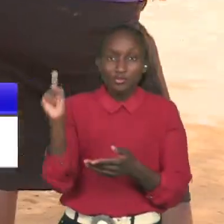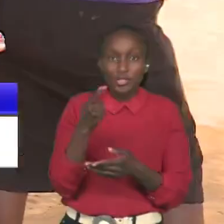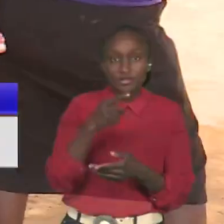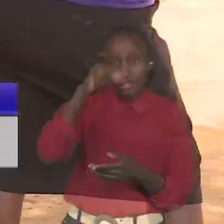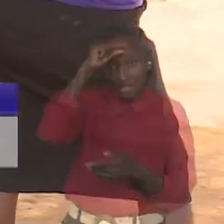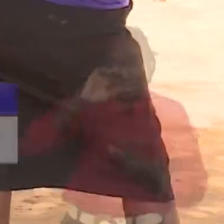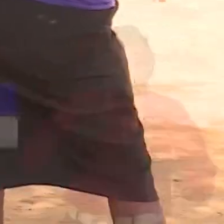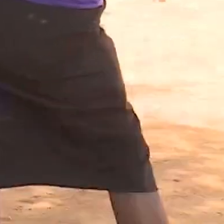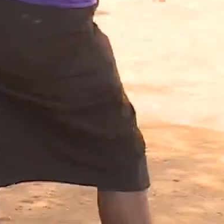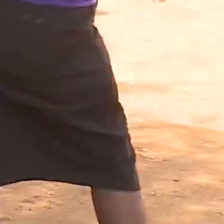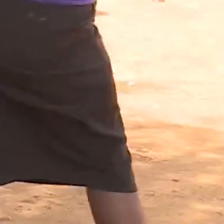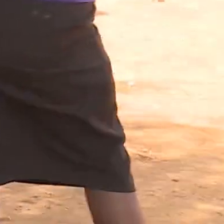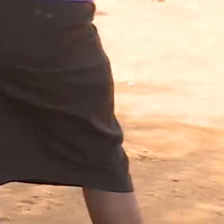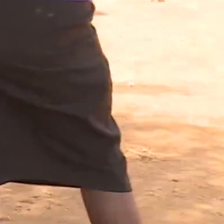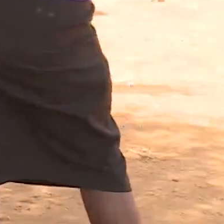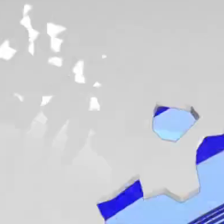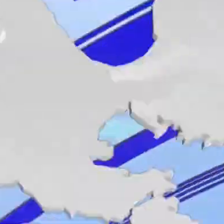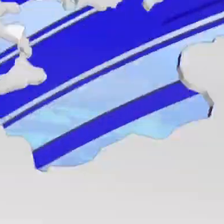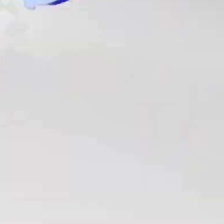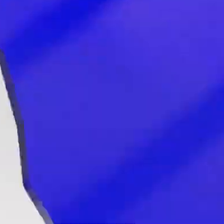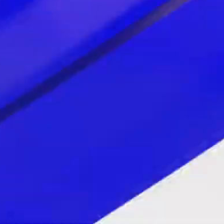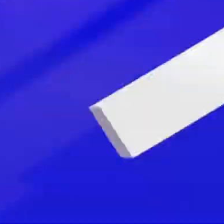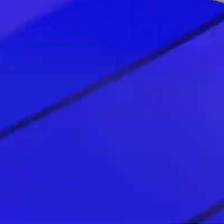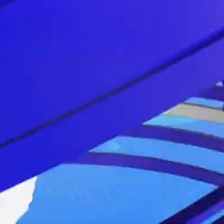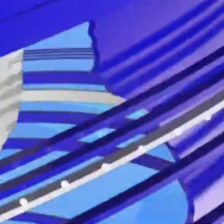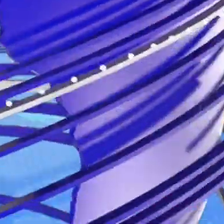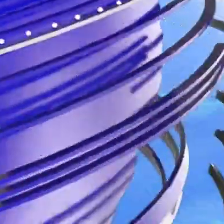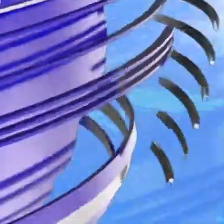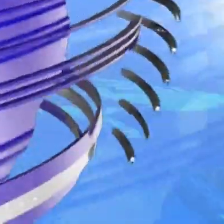parents. Sally Limo, Switch TV.